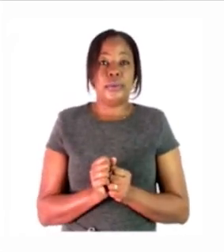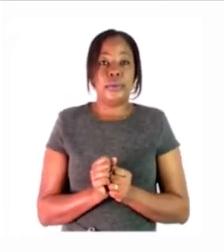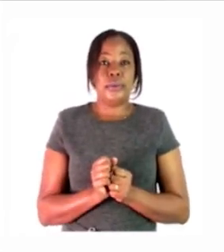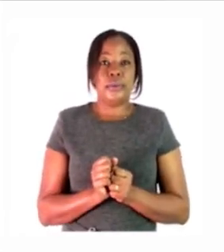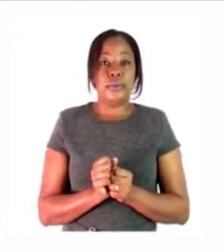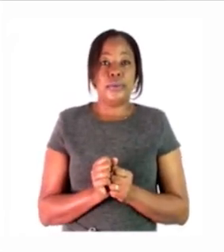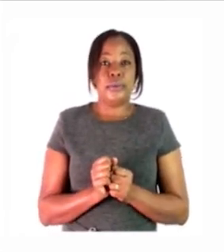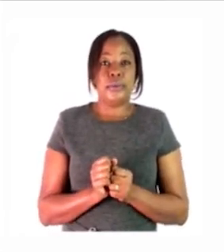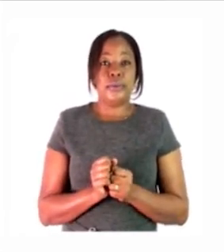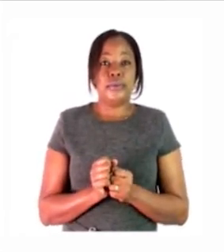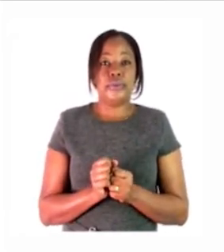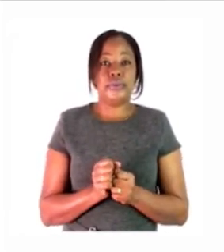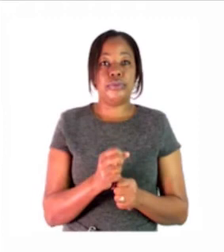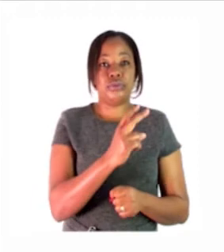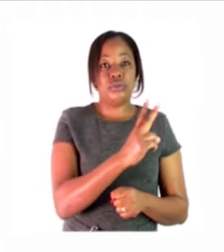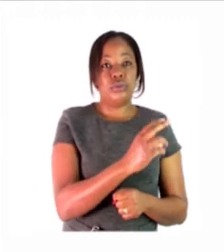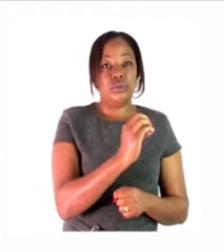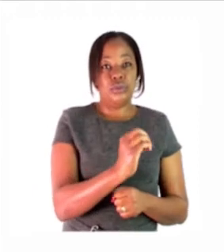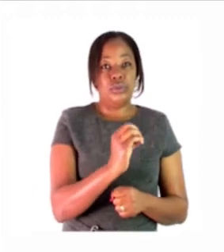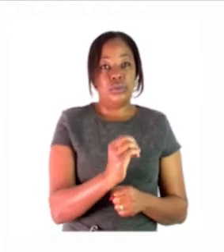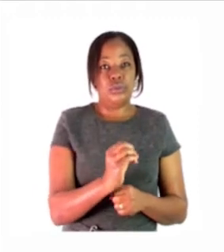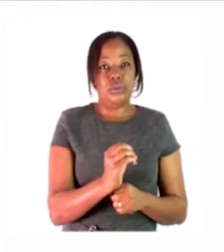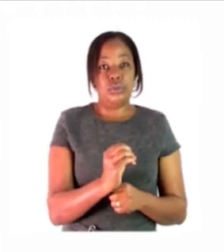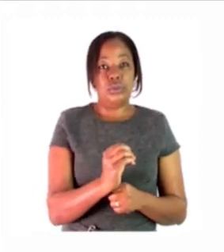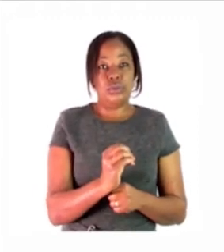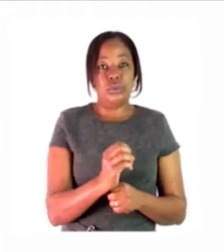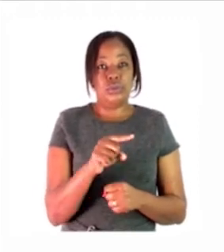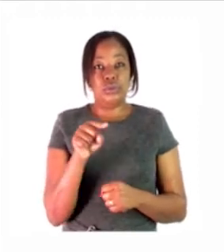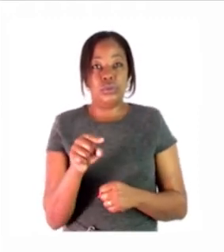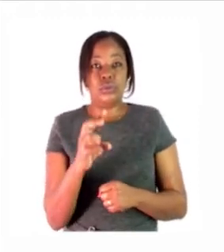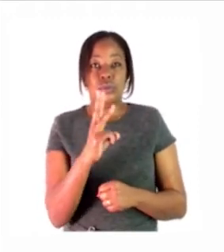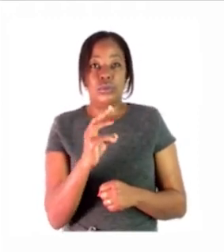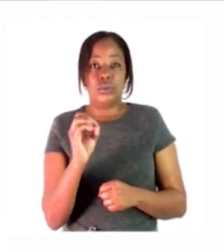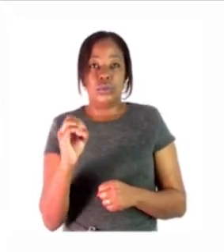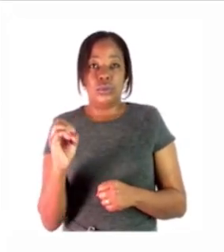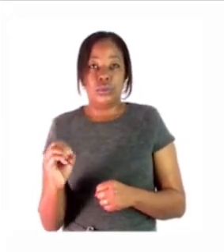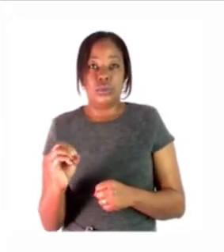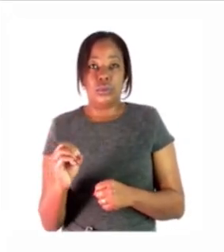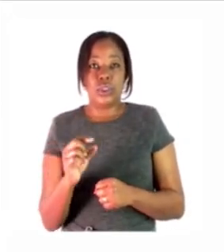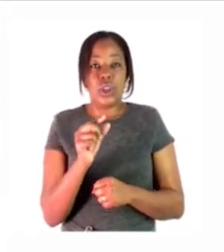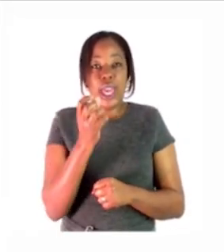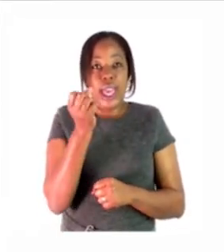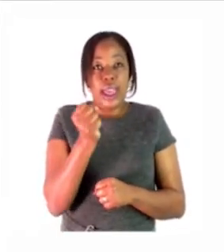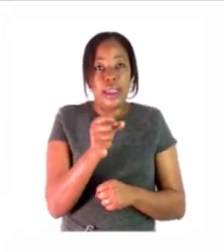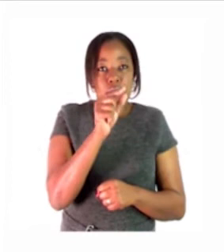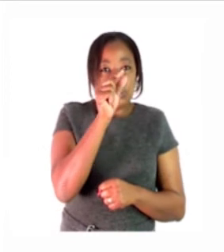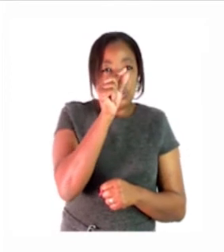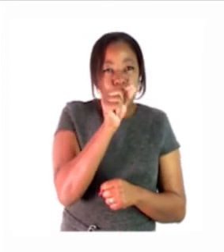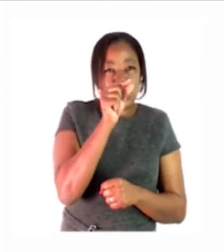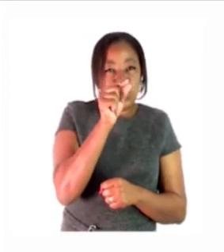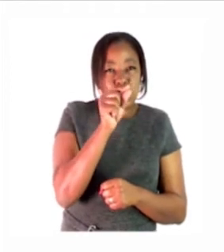from 200 up to 300. All the small lines are representing numbers, and the big lines also